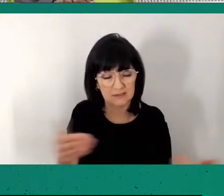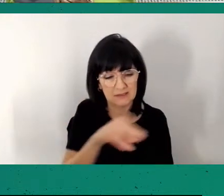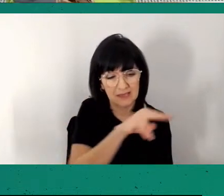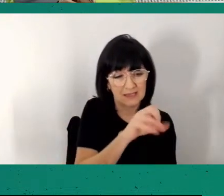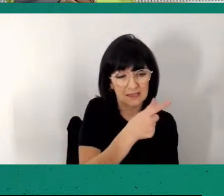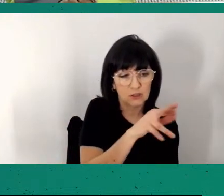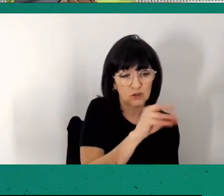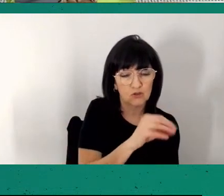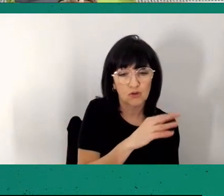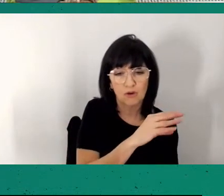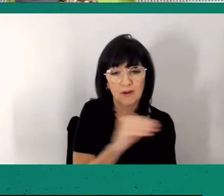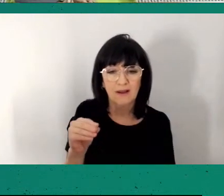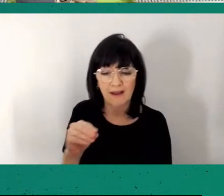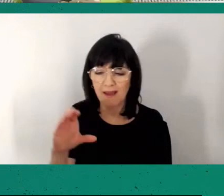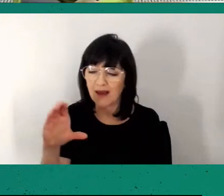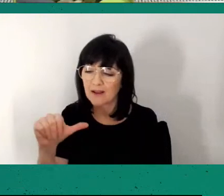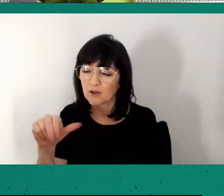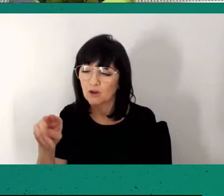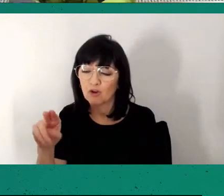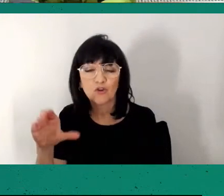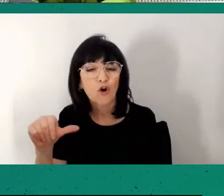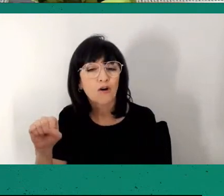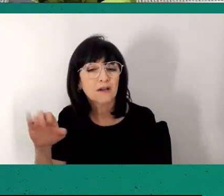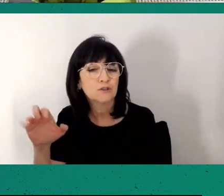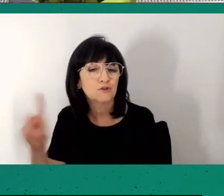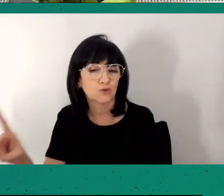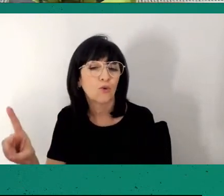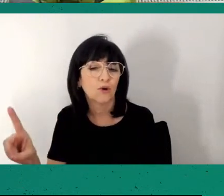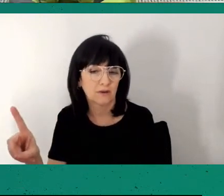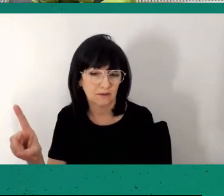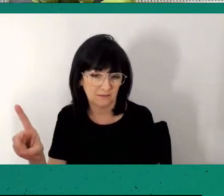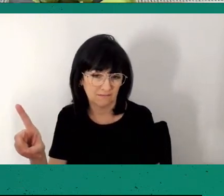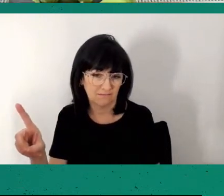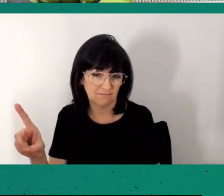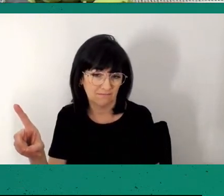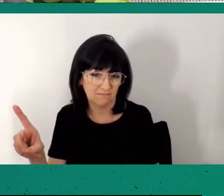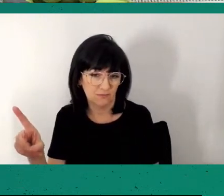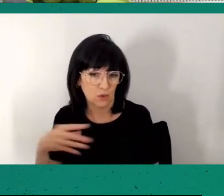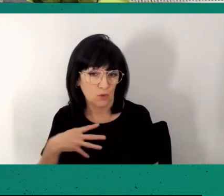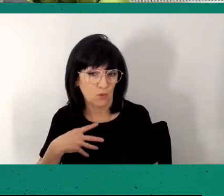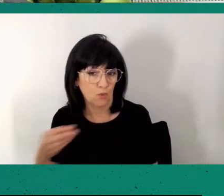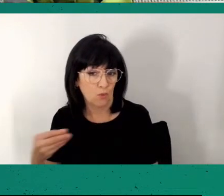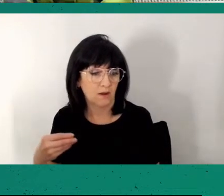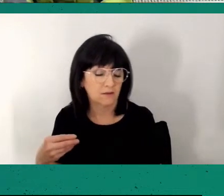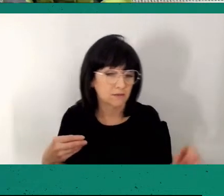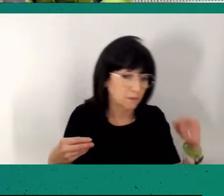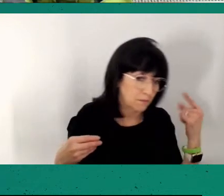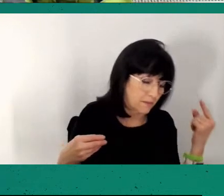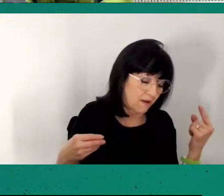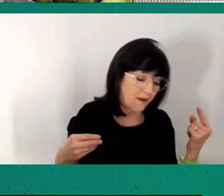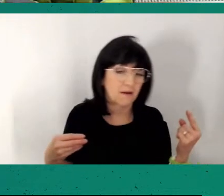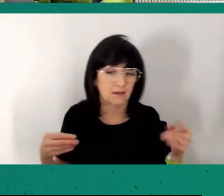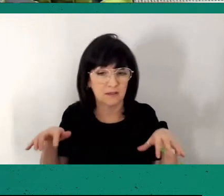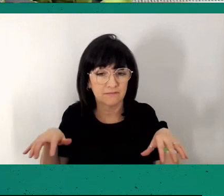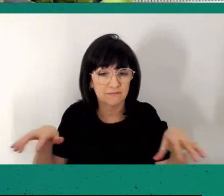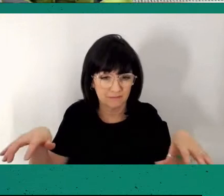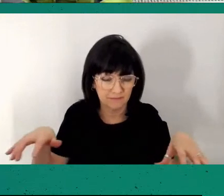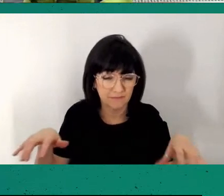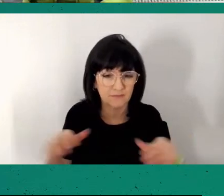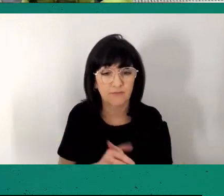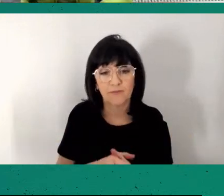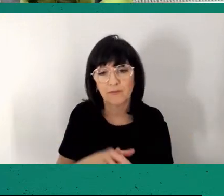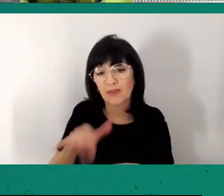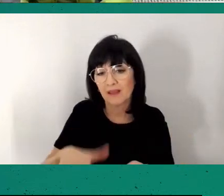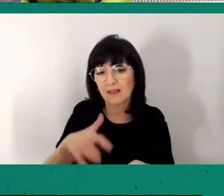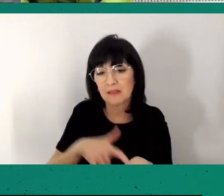the Caucasoid races. A time when segregation was legal in the United States, a time when the schools